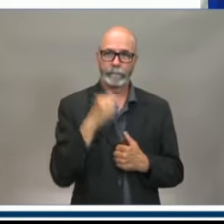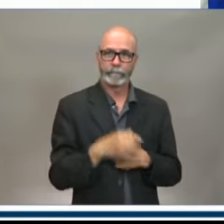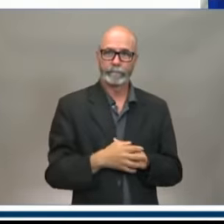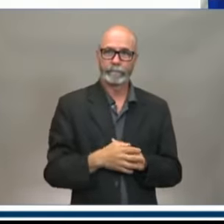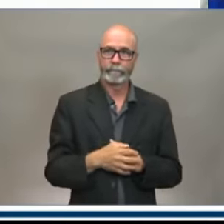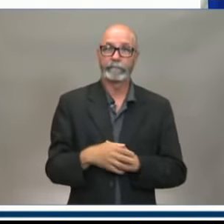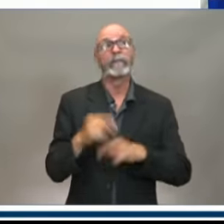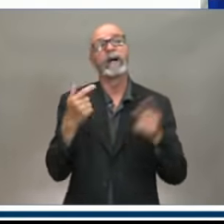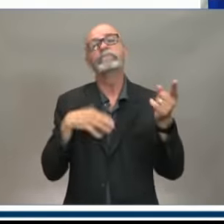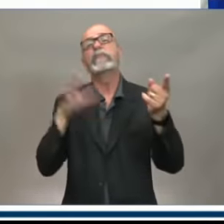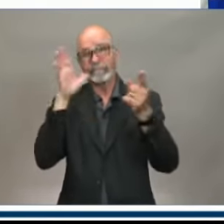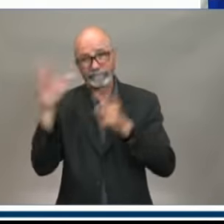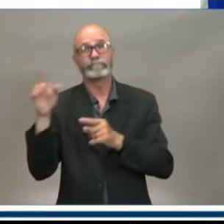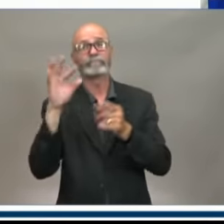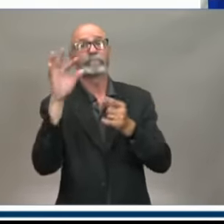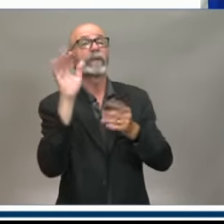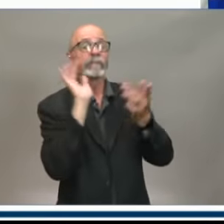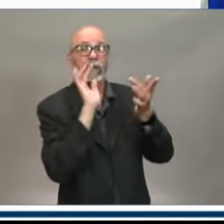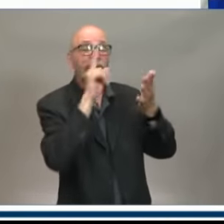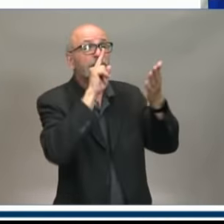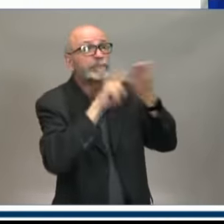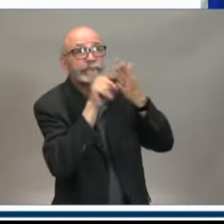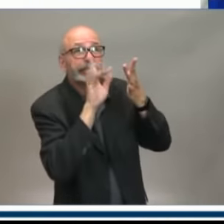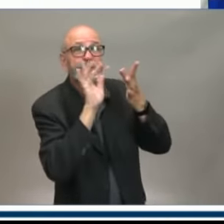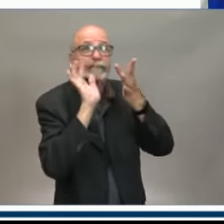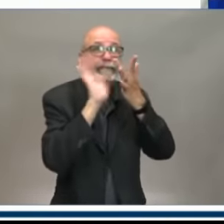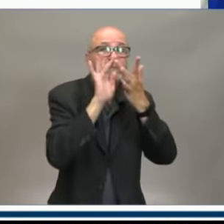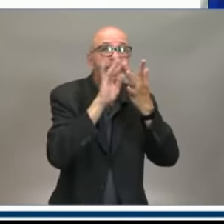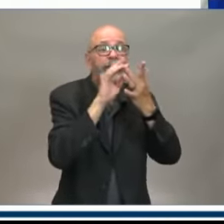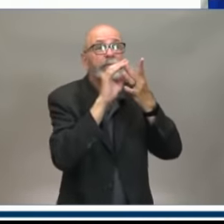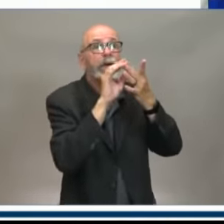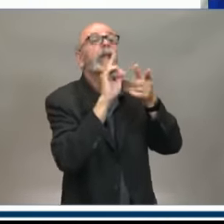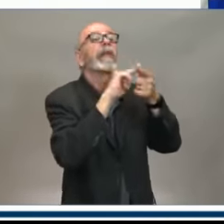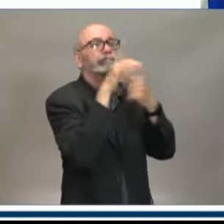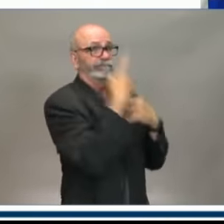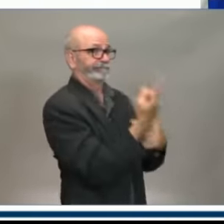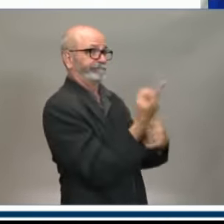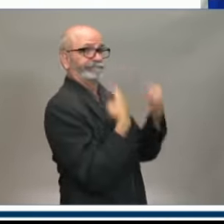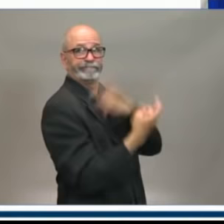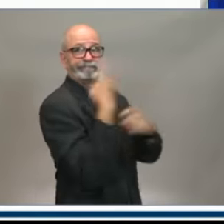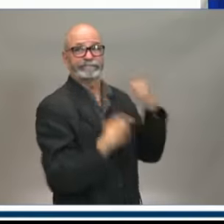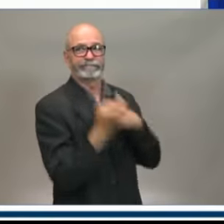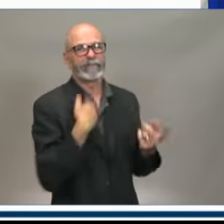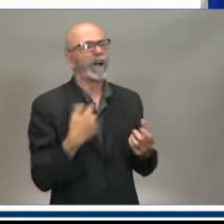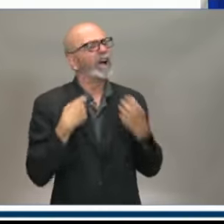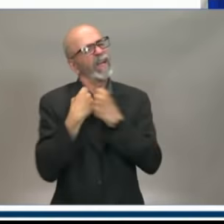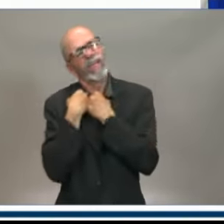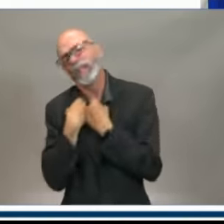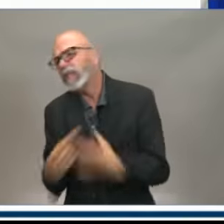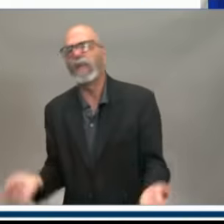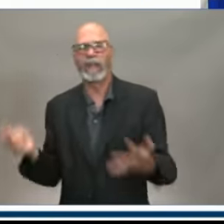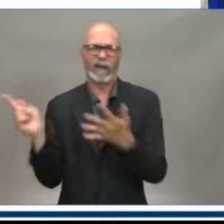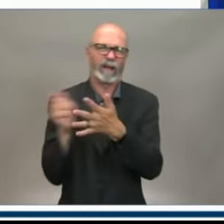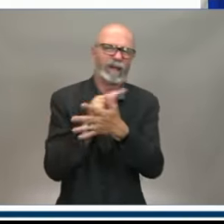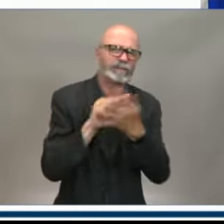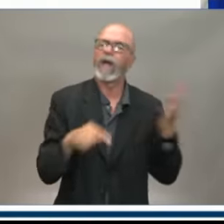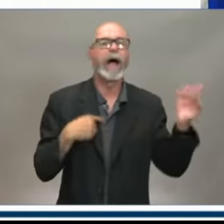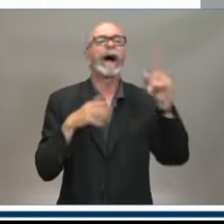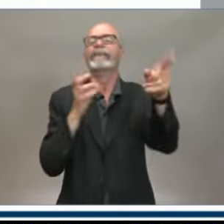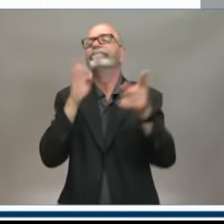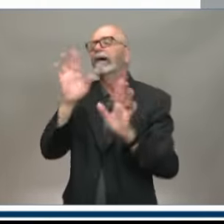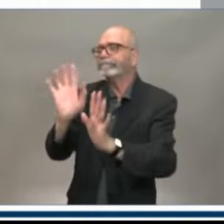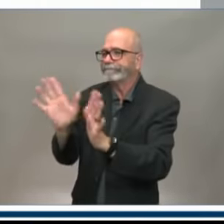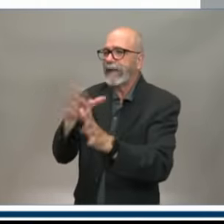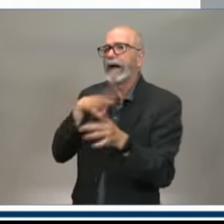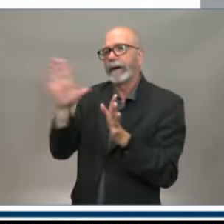make sure that they have that unusual tiredness and not just general fatigue? But that's our language. So out for